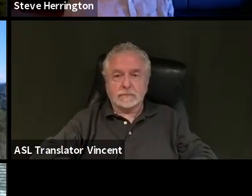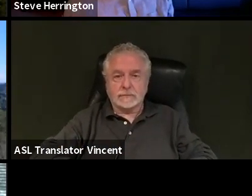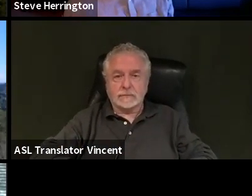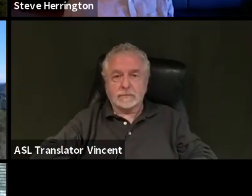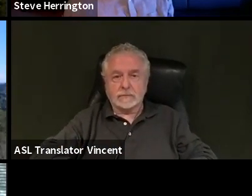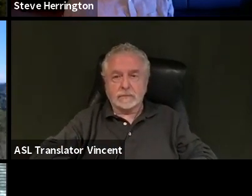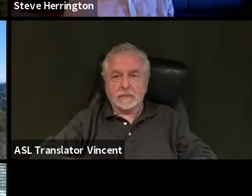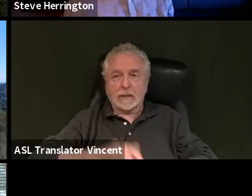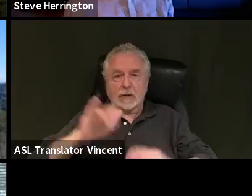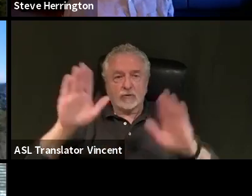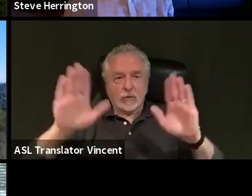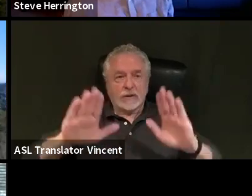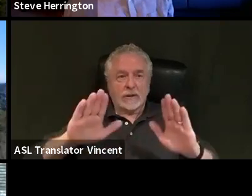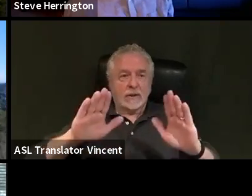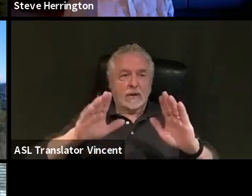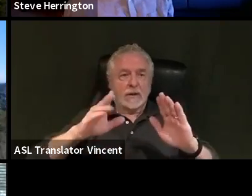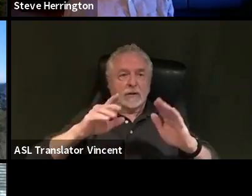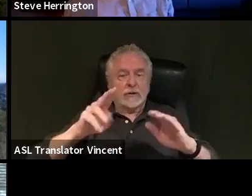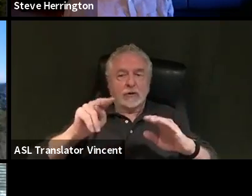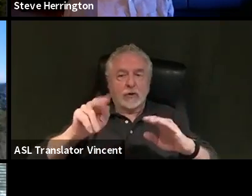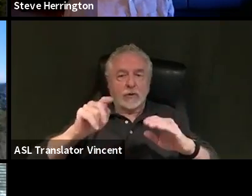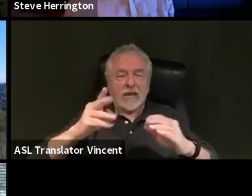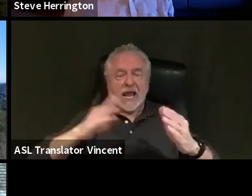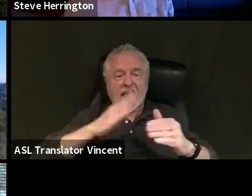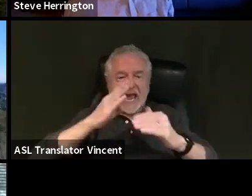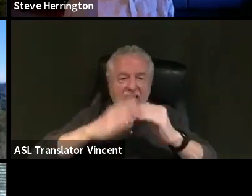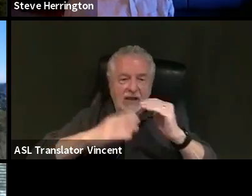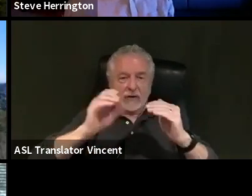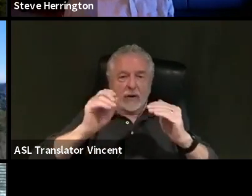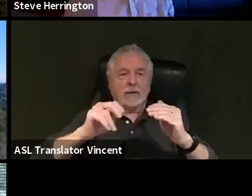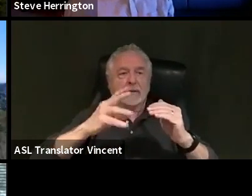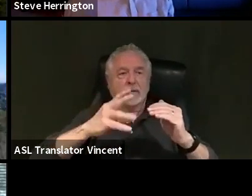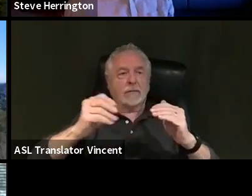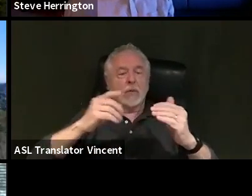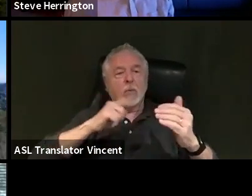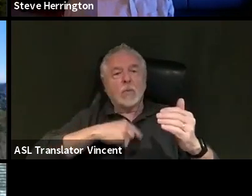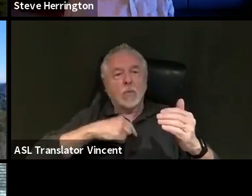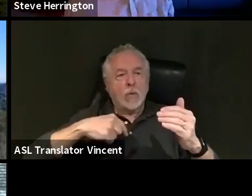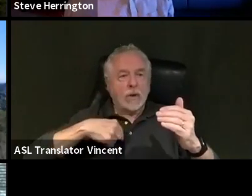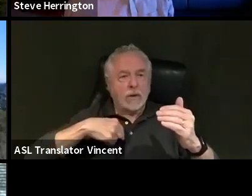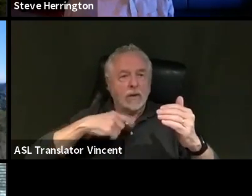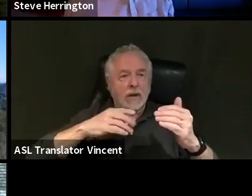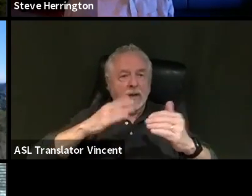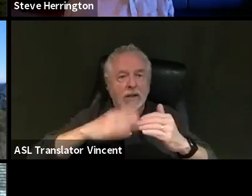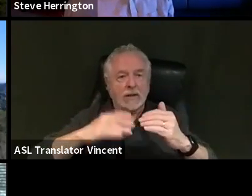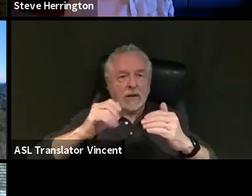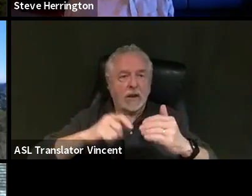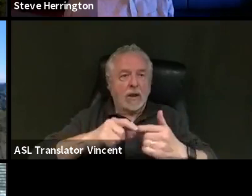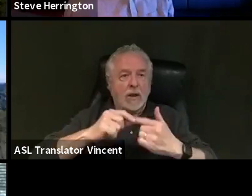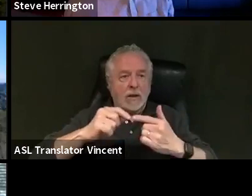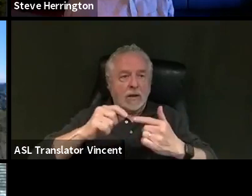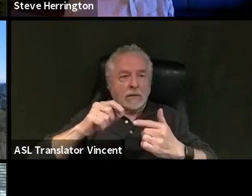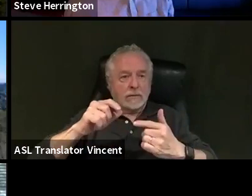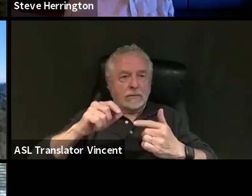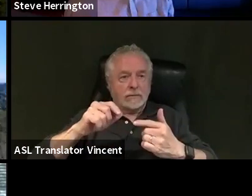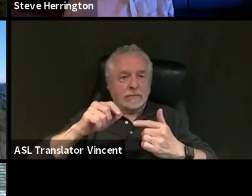Well, that's a great note to end on. And so we're going to end our session